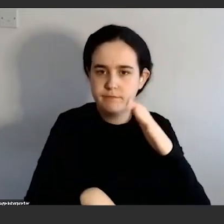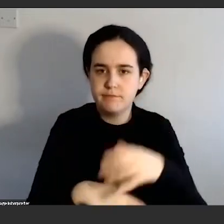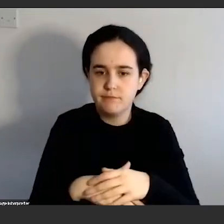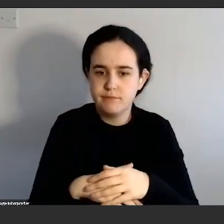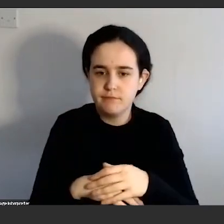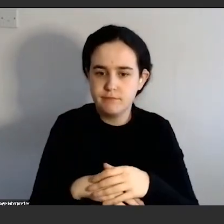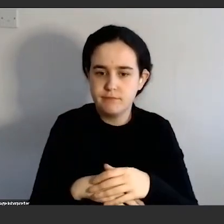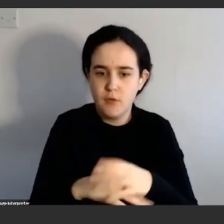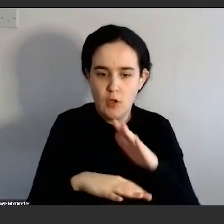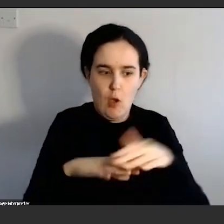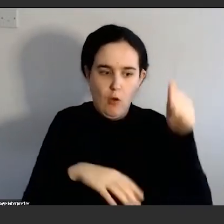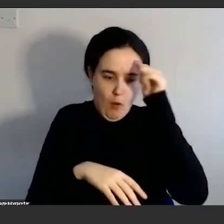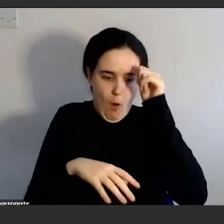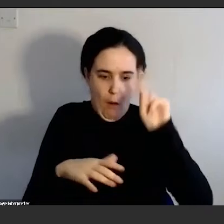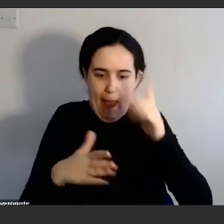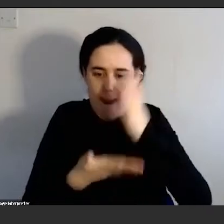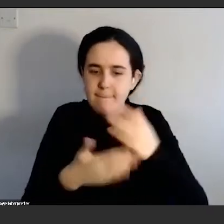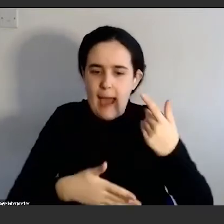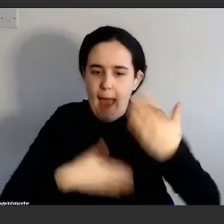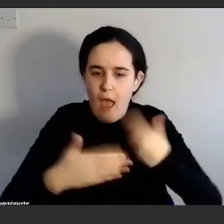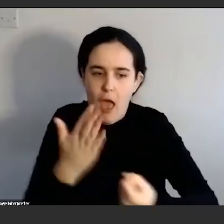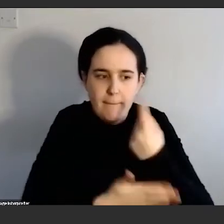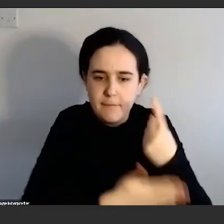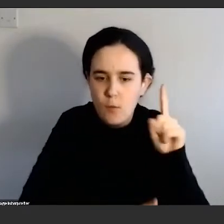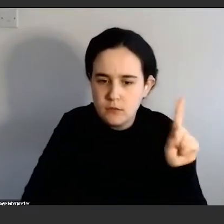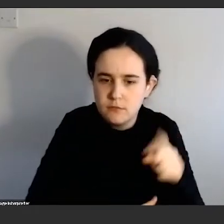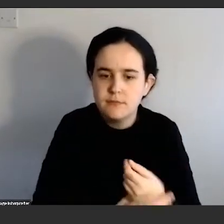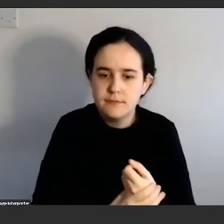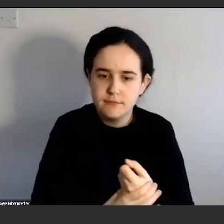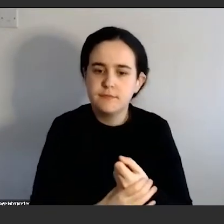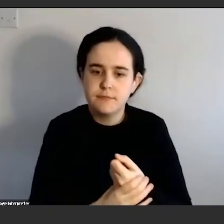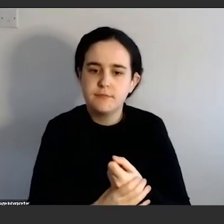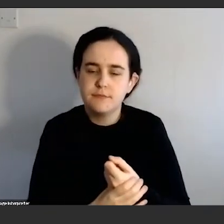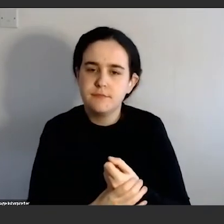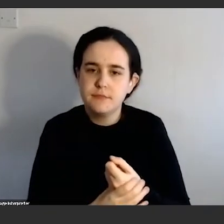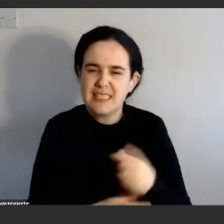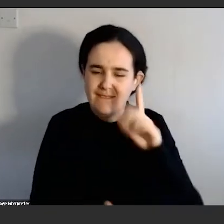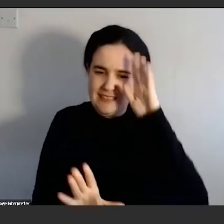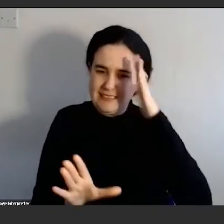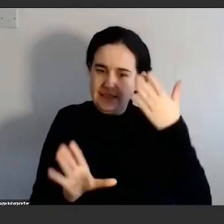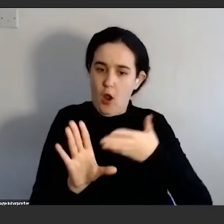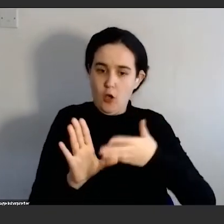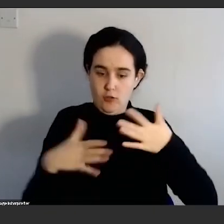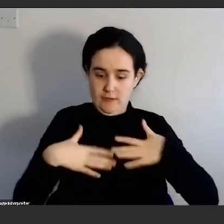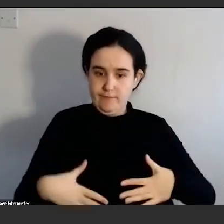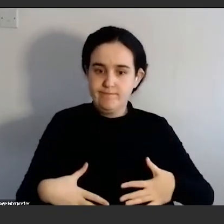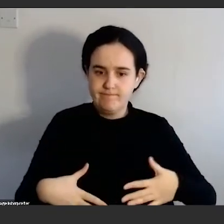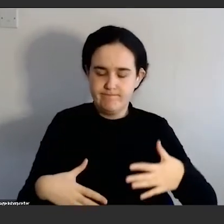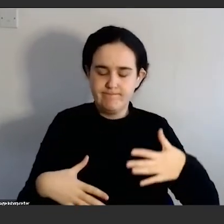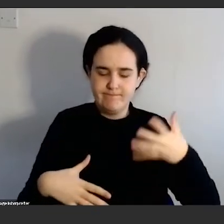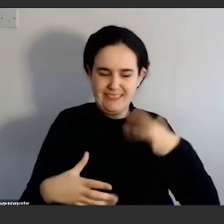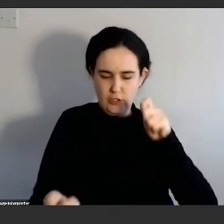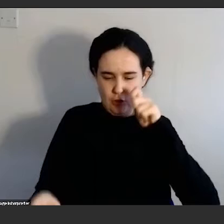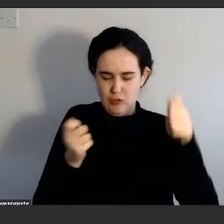that right there. That right there is the motivation for getting rid of the barriers. All right, if you want to see a disappointed face, just